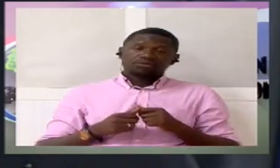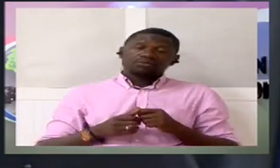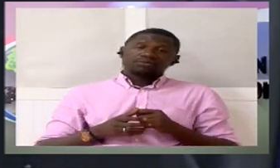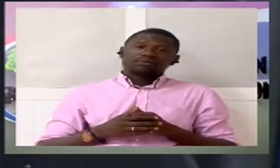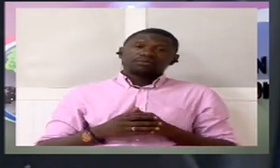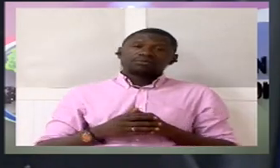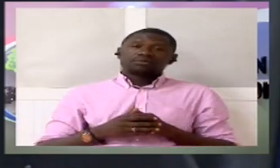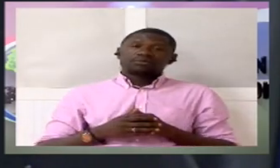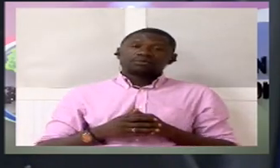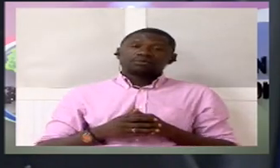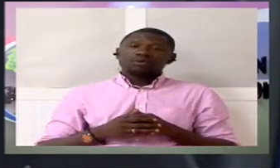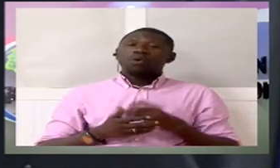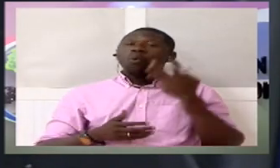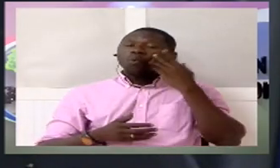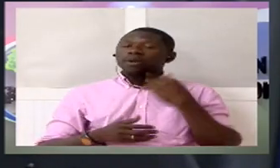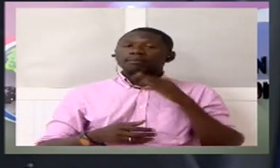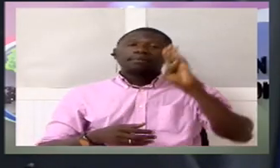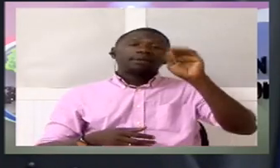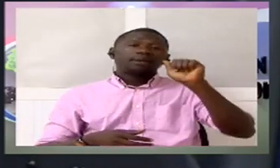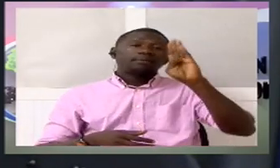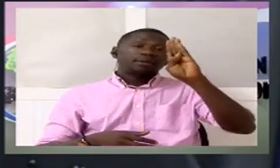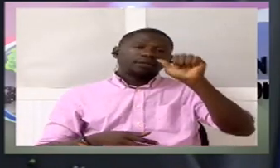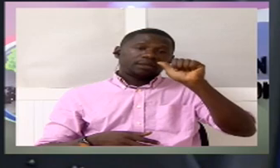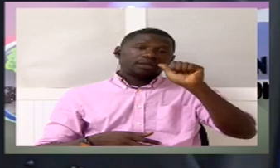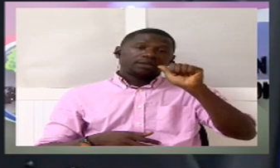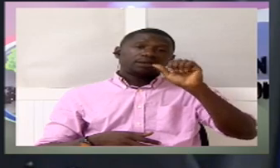baba sentence. When baba was sentenced